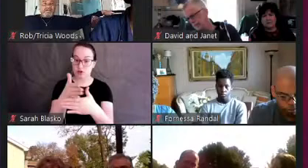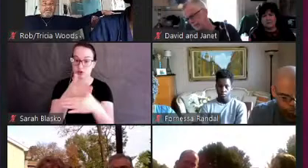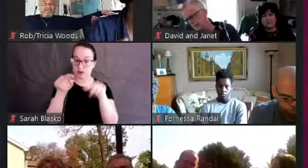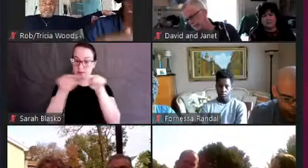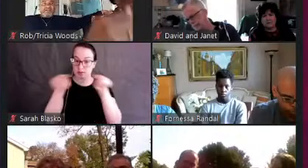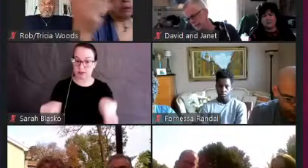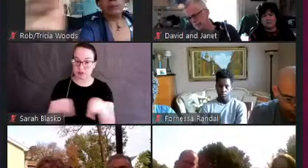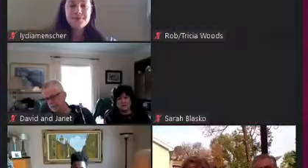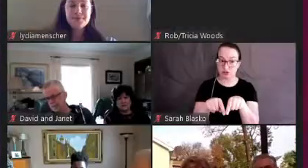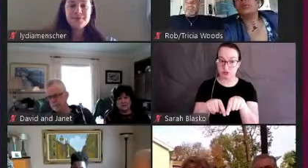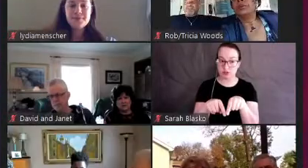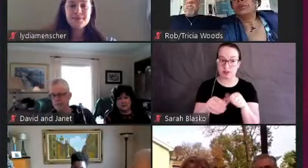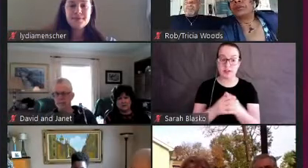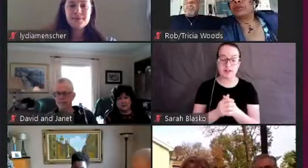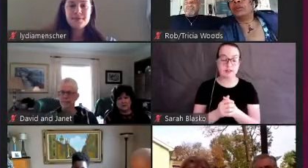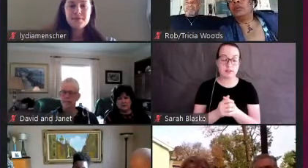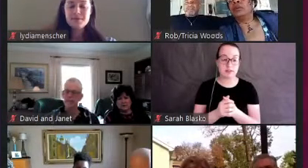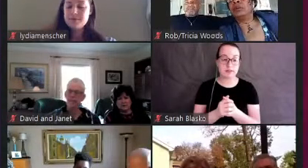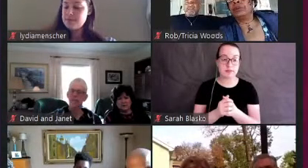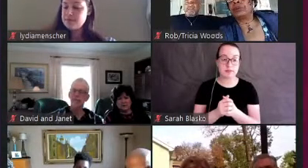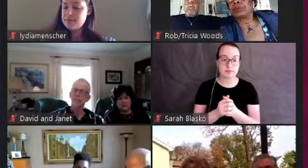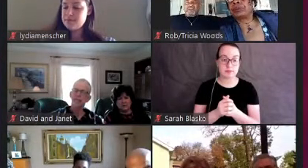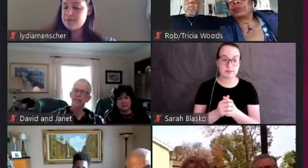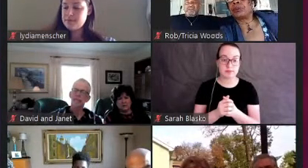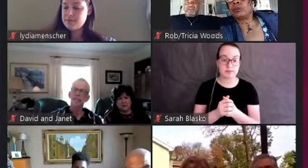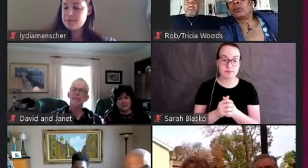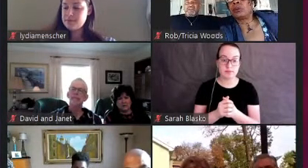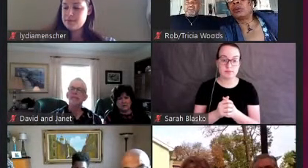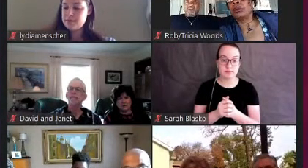I believe. So hopefully